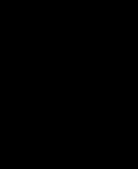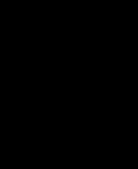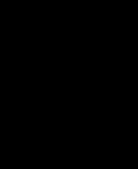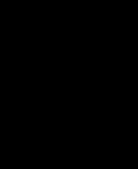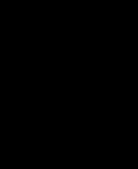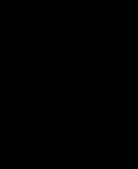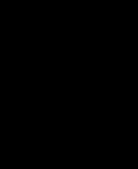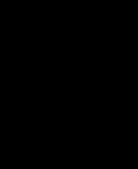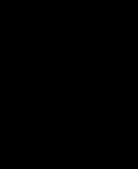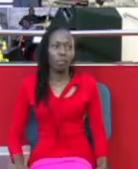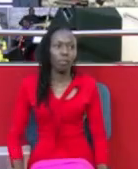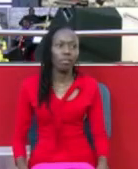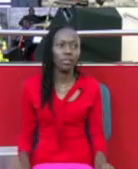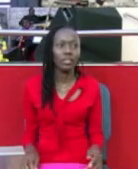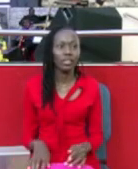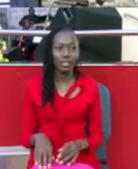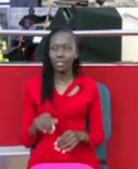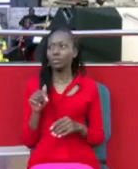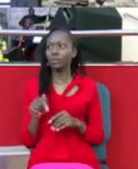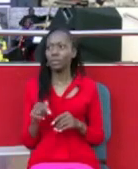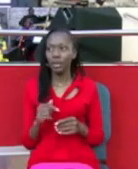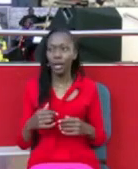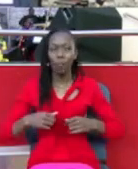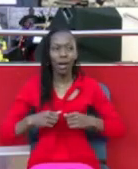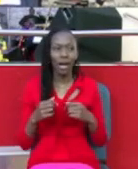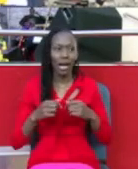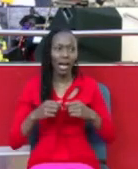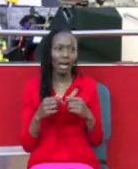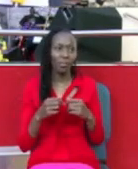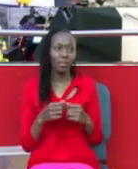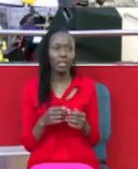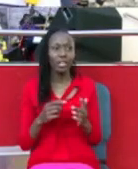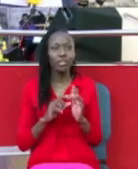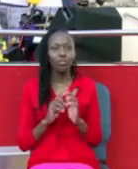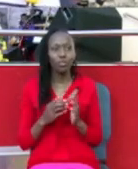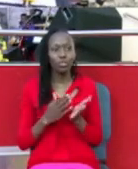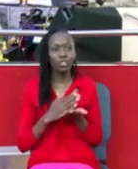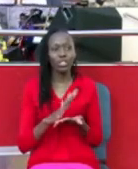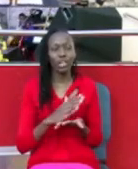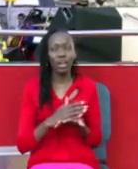felt it such an honor to stand here and share God's word.